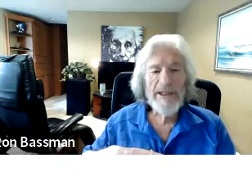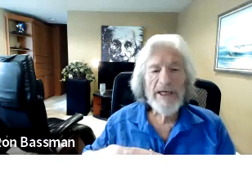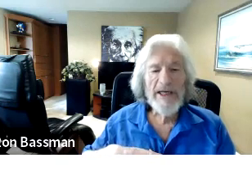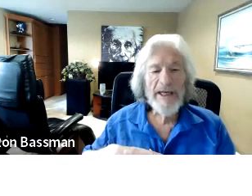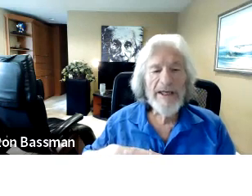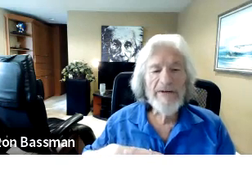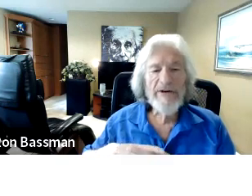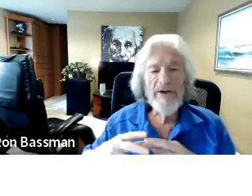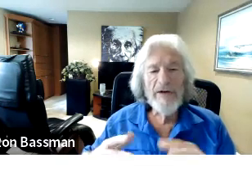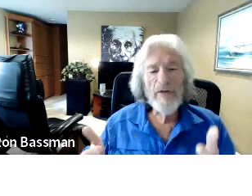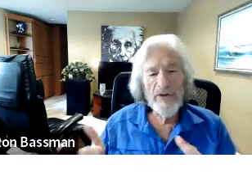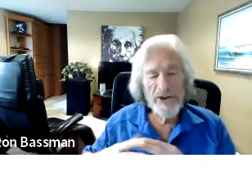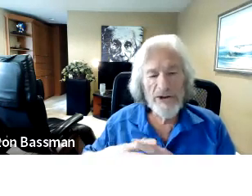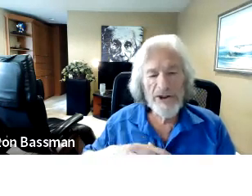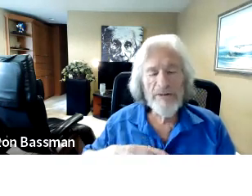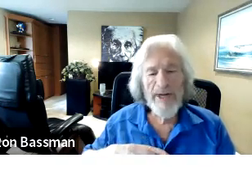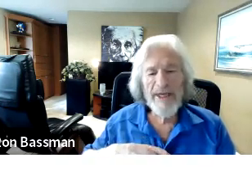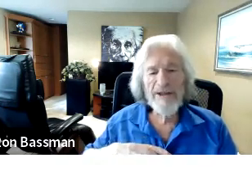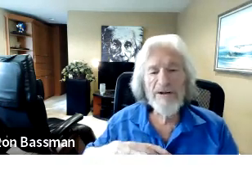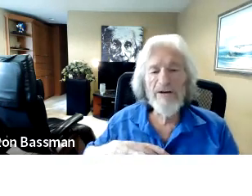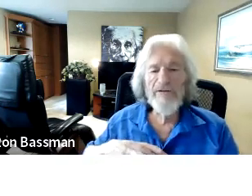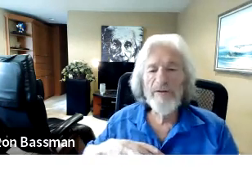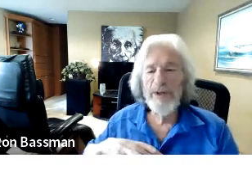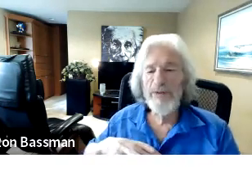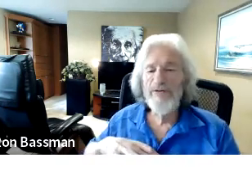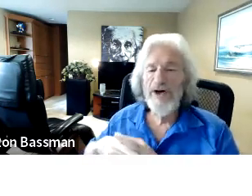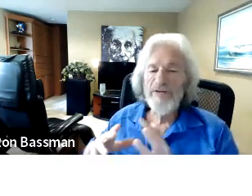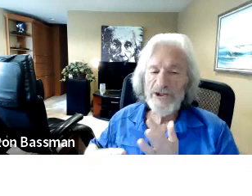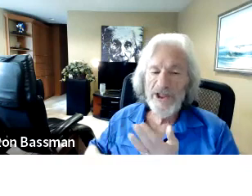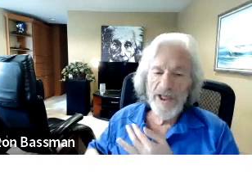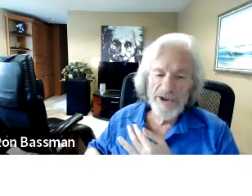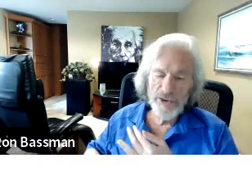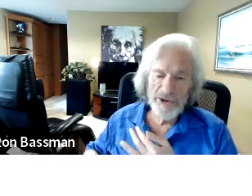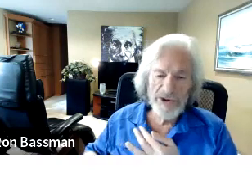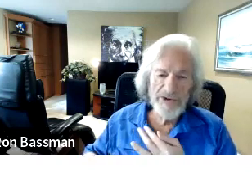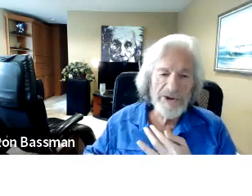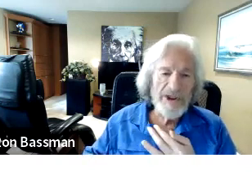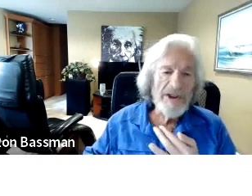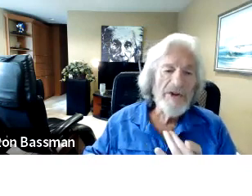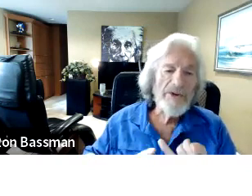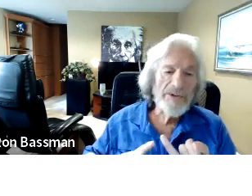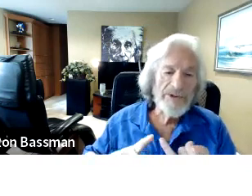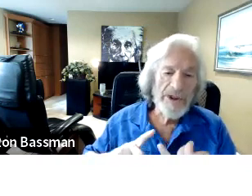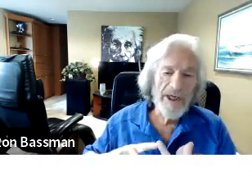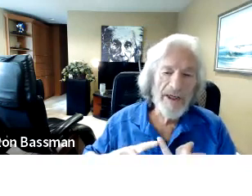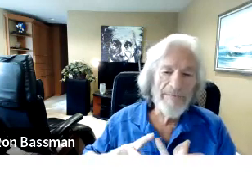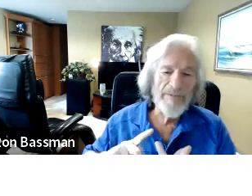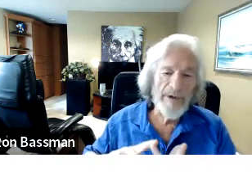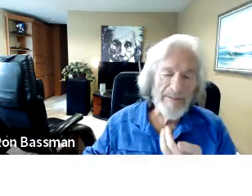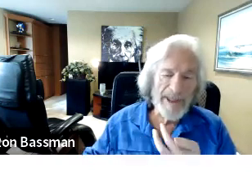them. And then there's a list made of the people involved, the psychiatrist